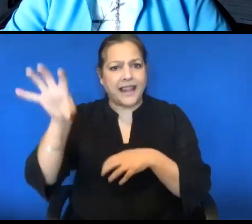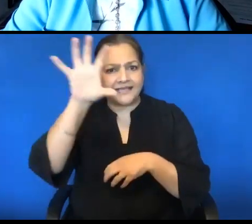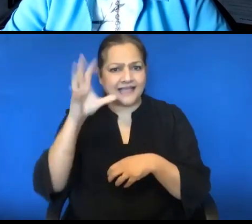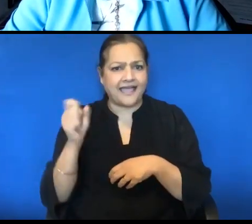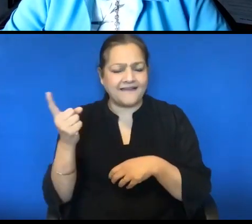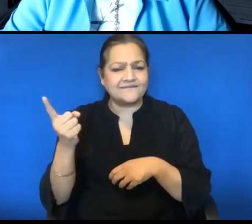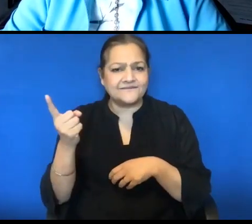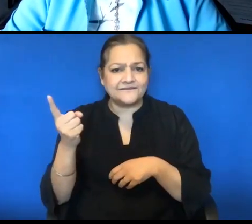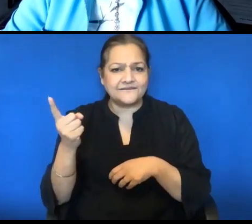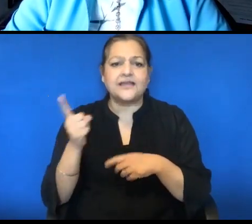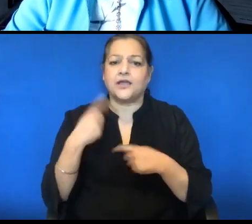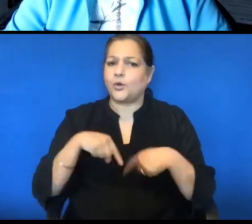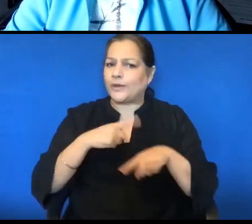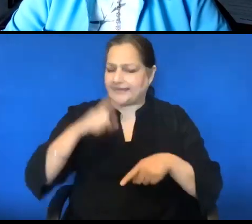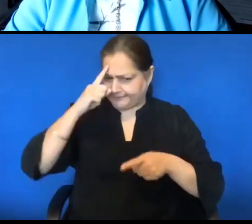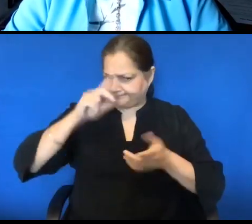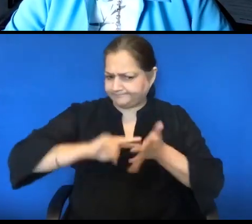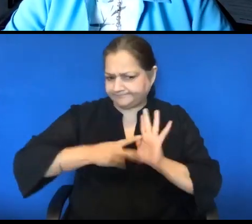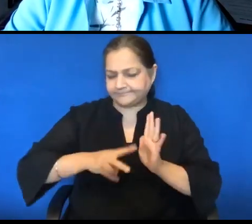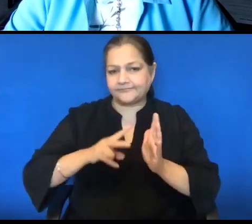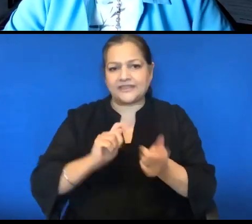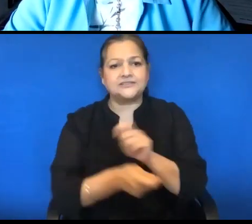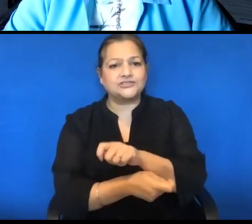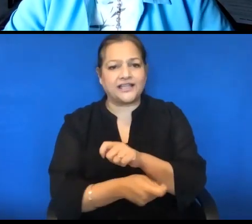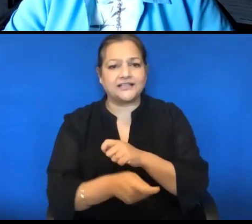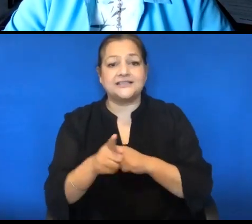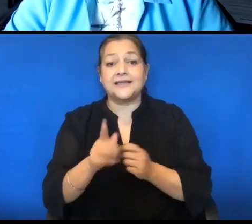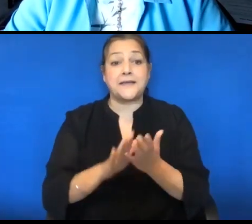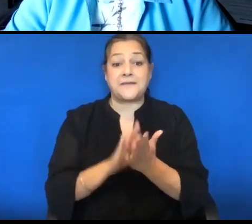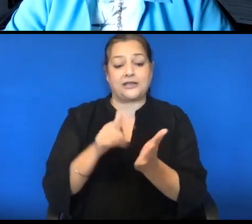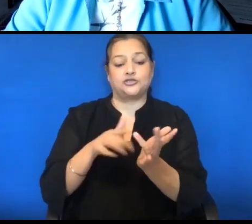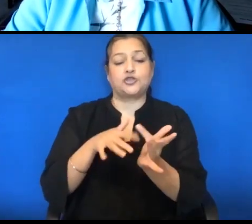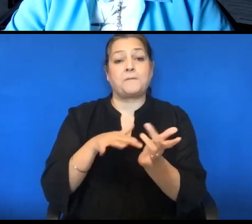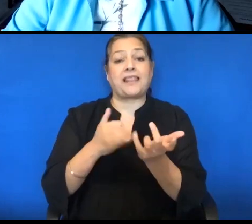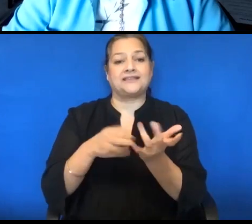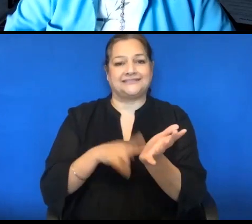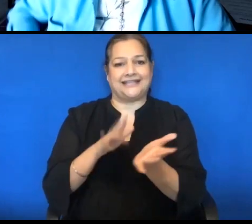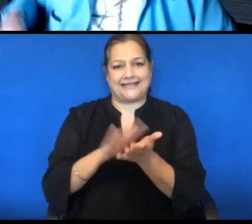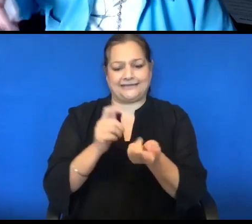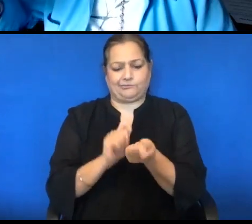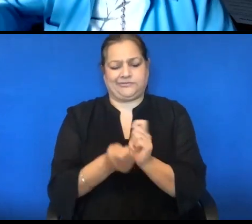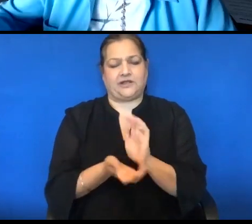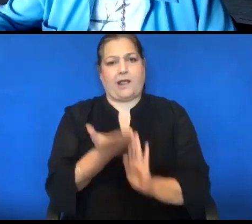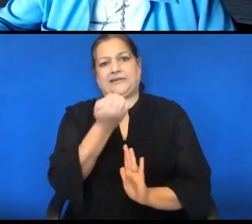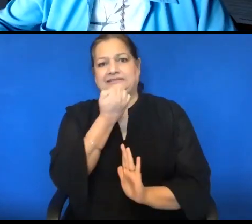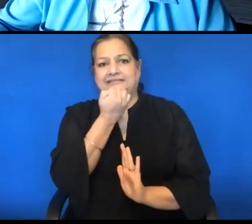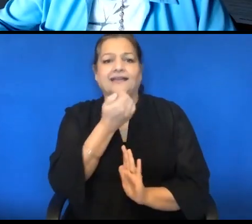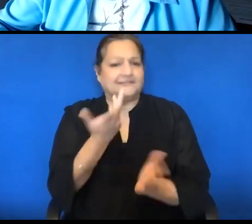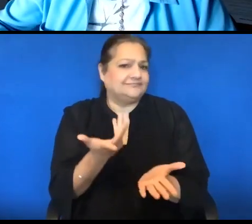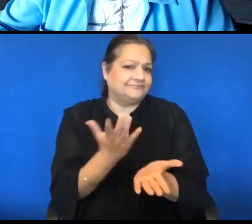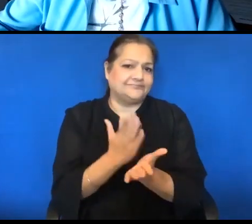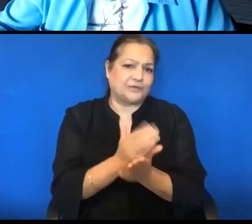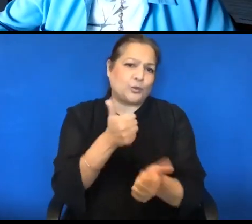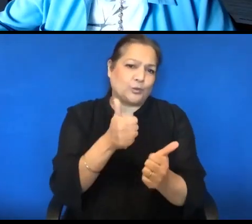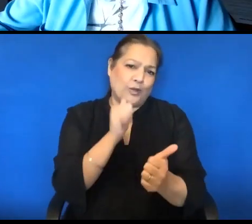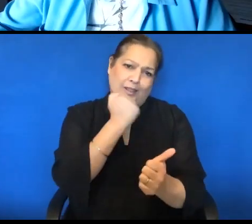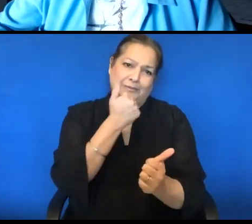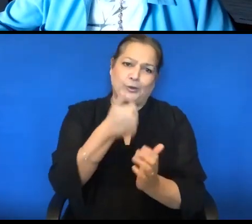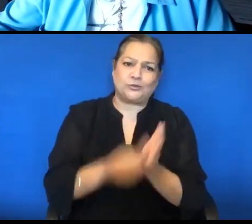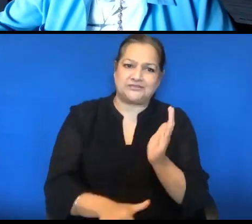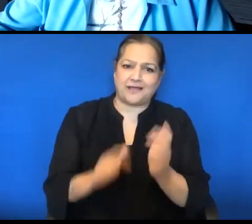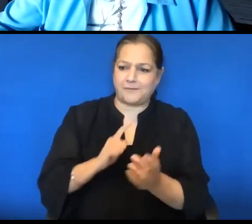this. And by the way, it's not just bringing Tomlinson up to date, which, you know, wouldn't be a bad start given the appalling policies